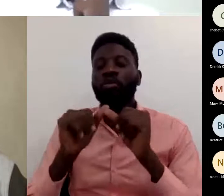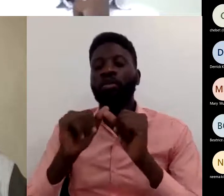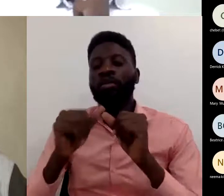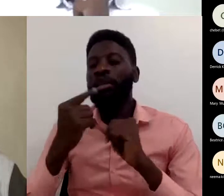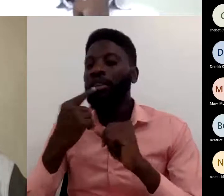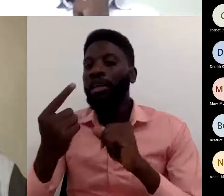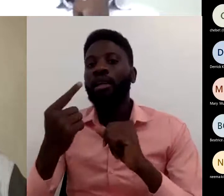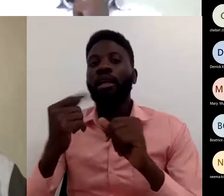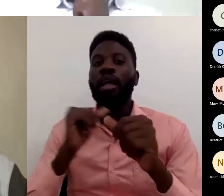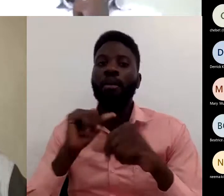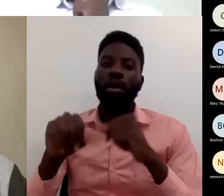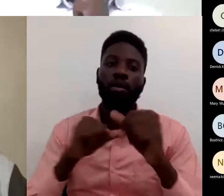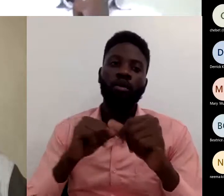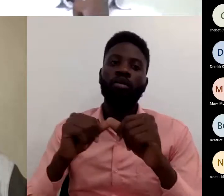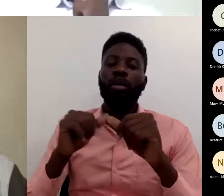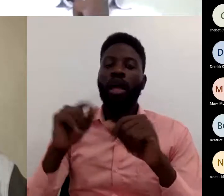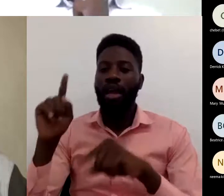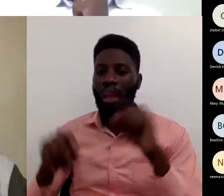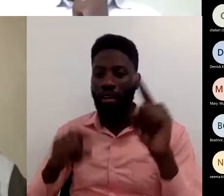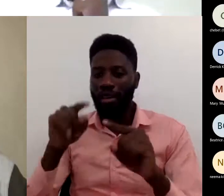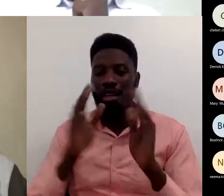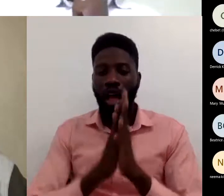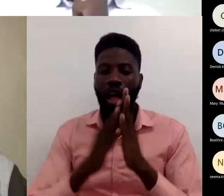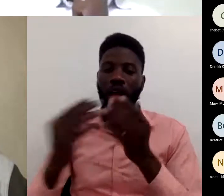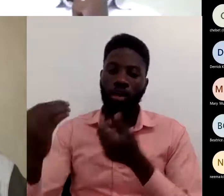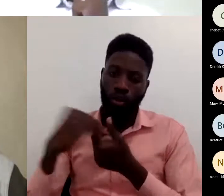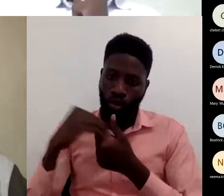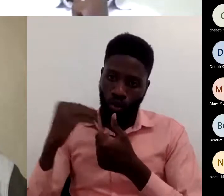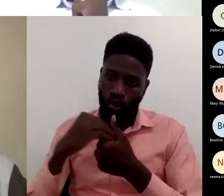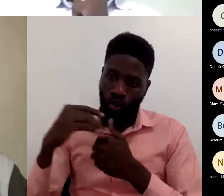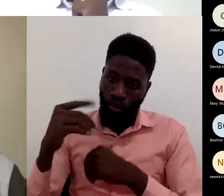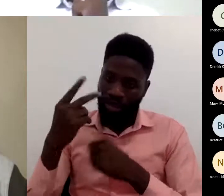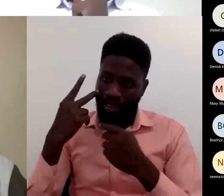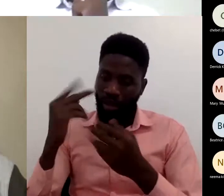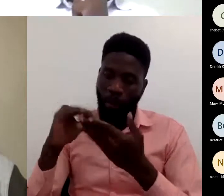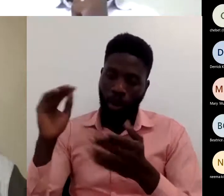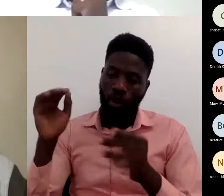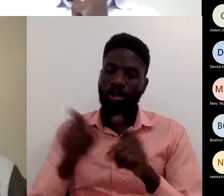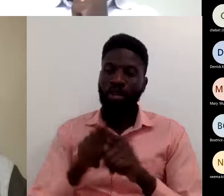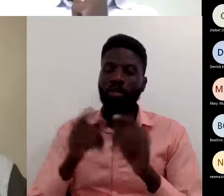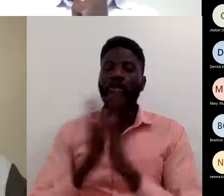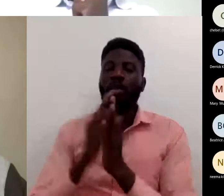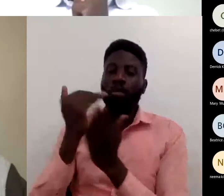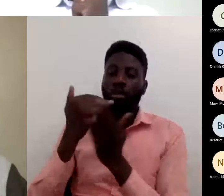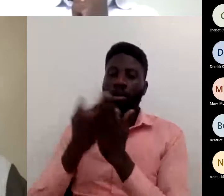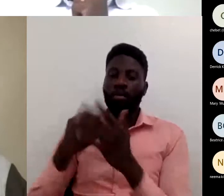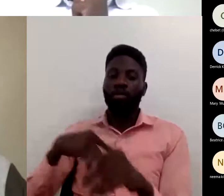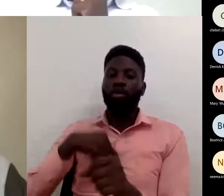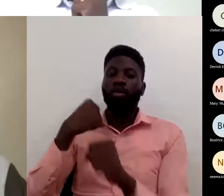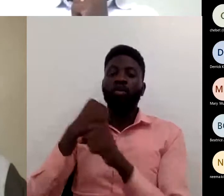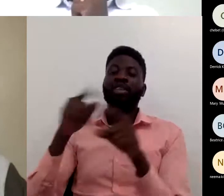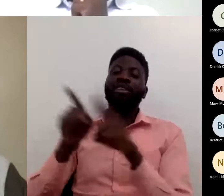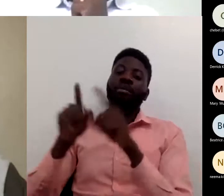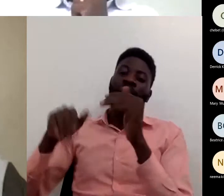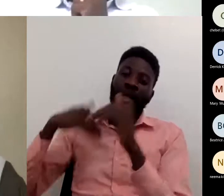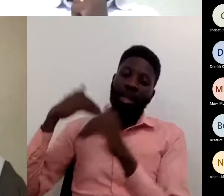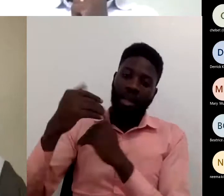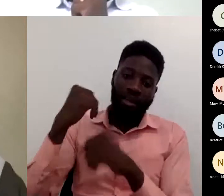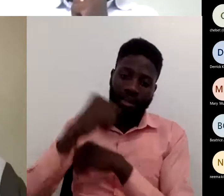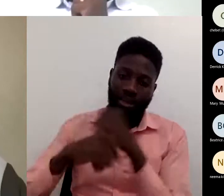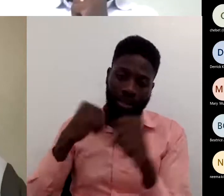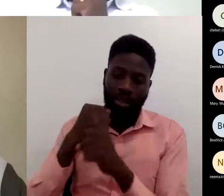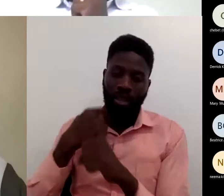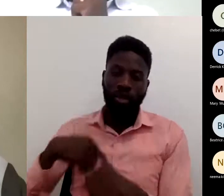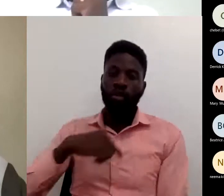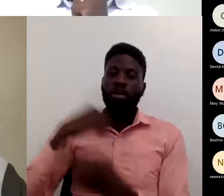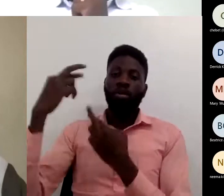a little bit more about diversity and inclusion, you'll see more, even with the programs we do, even going to next year. And we are hoping to attract more and